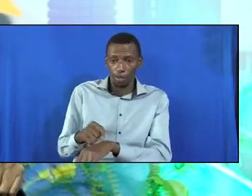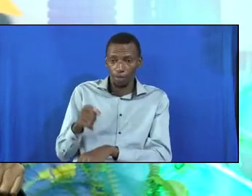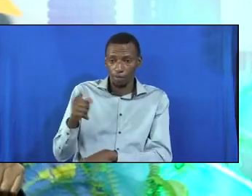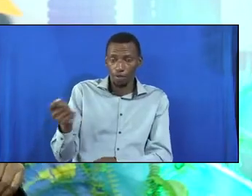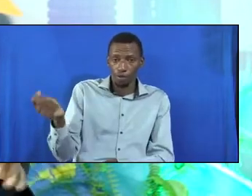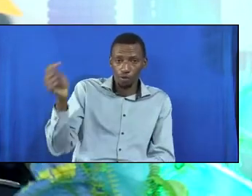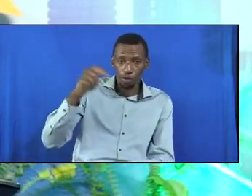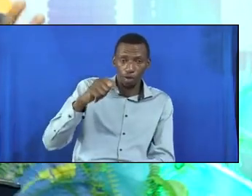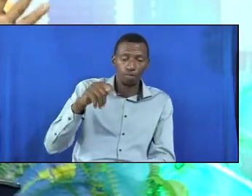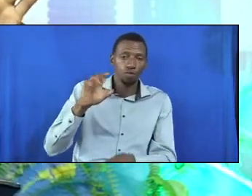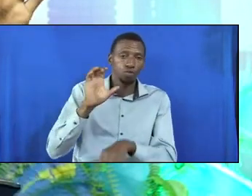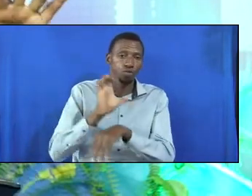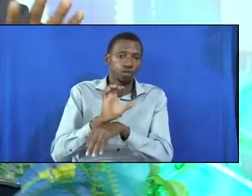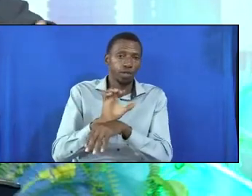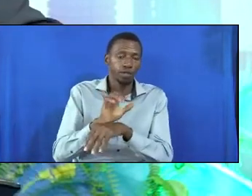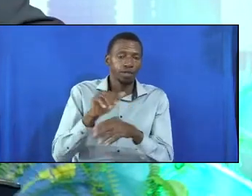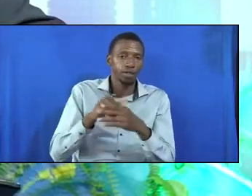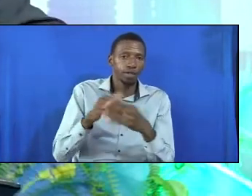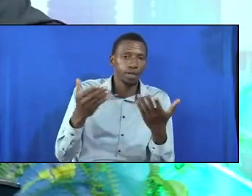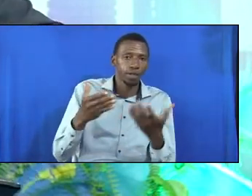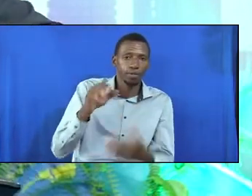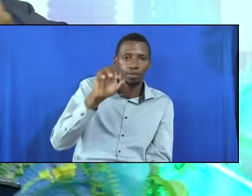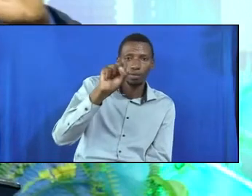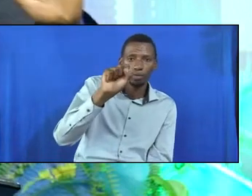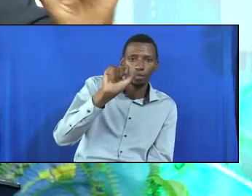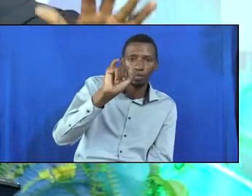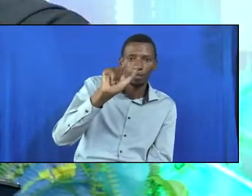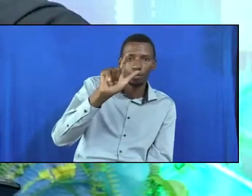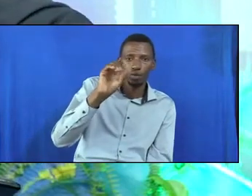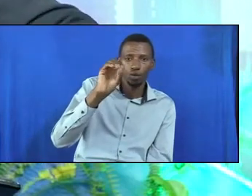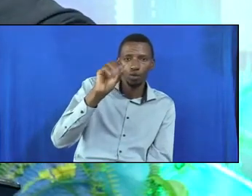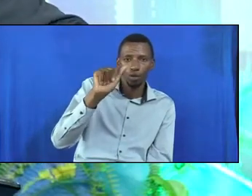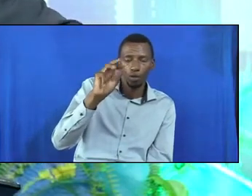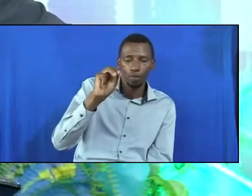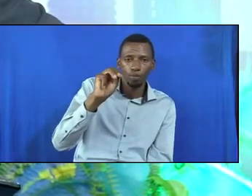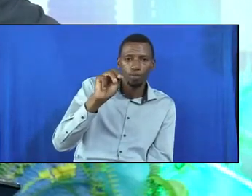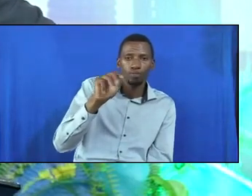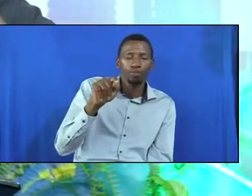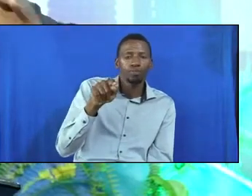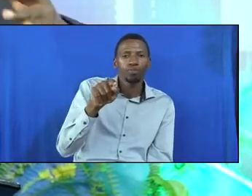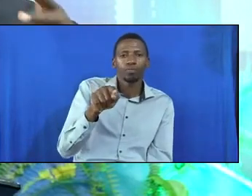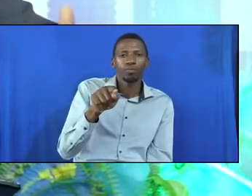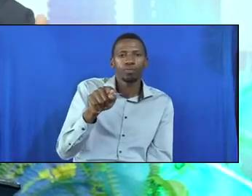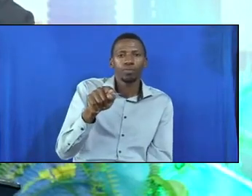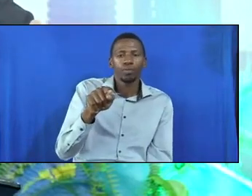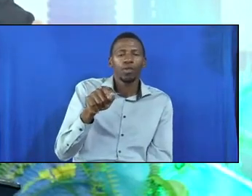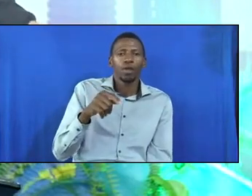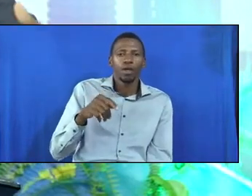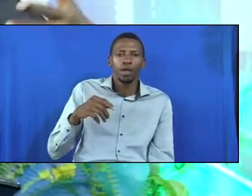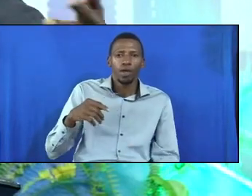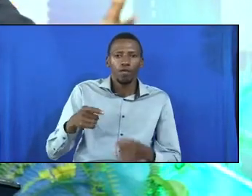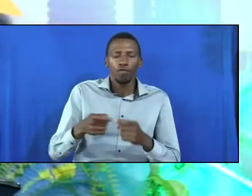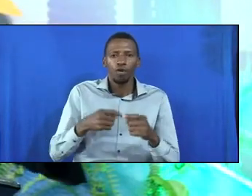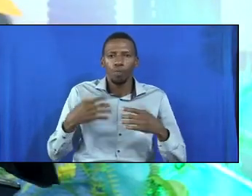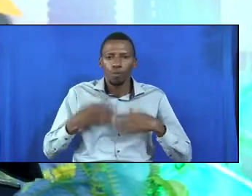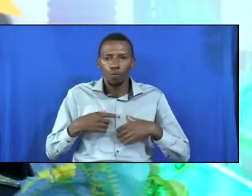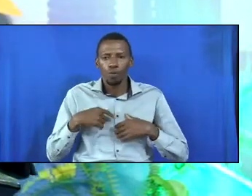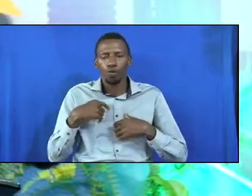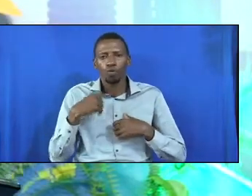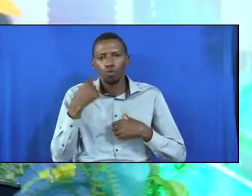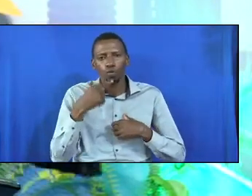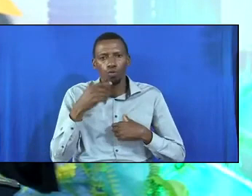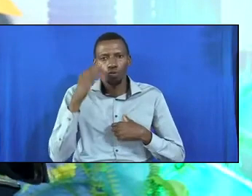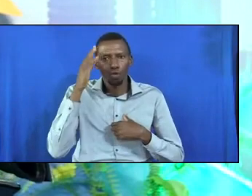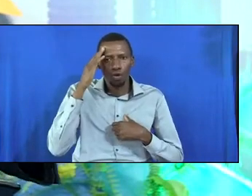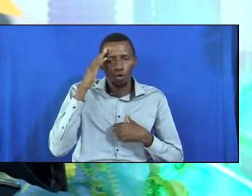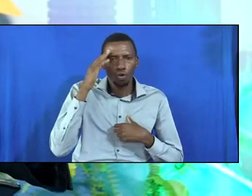Siloam, he comes from a part of the country where people know how to move in style, walk in style, act in style.